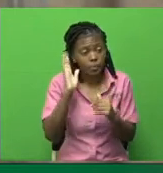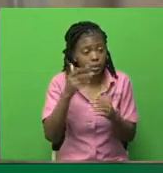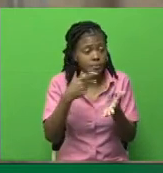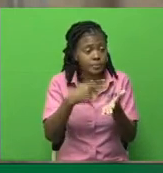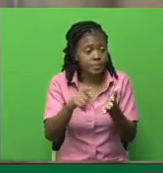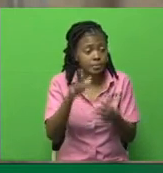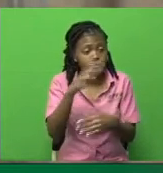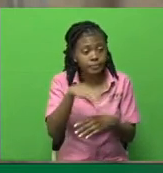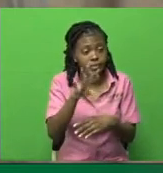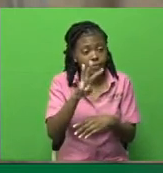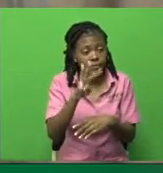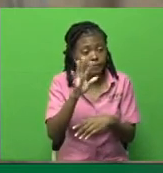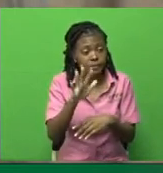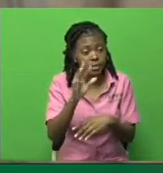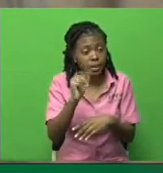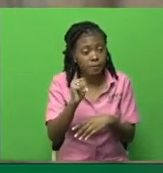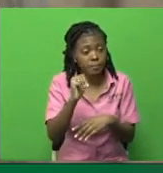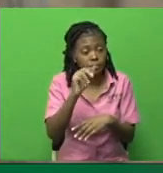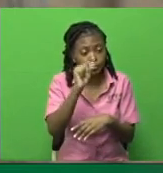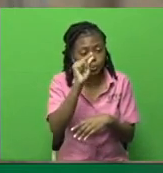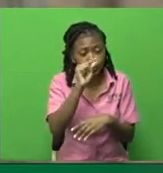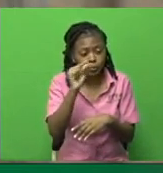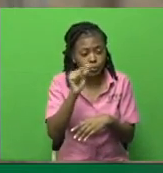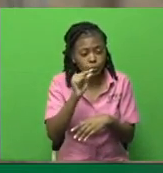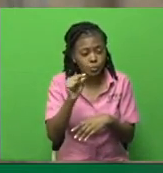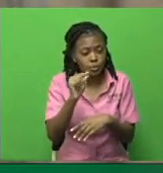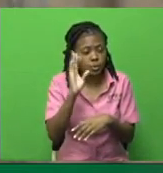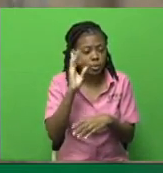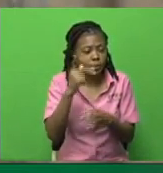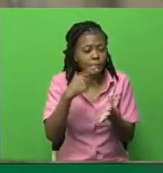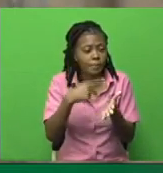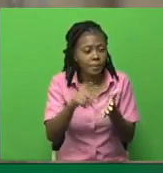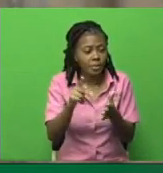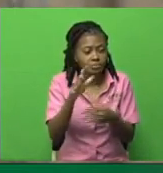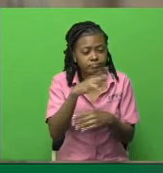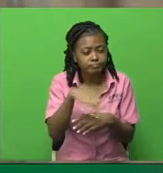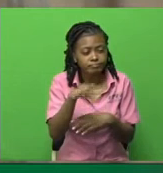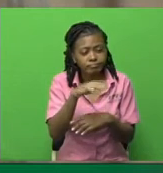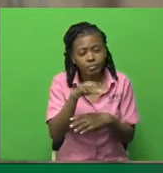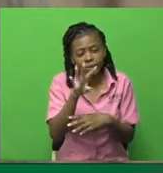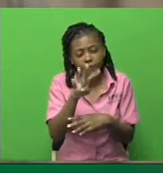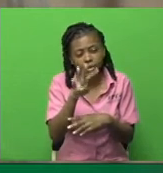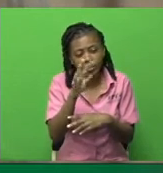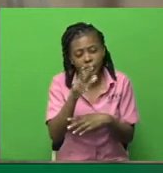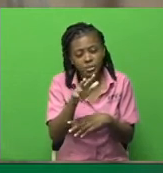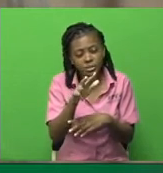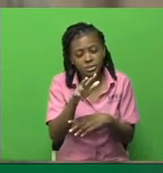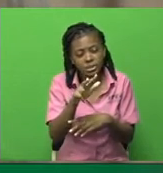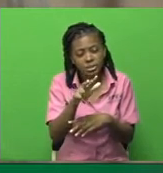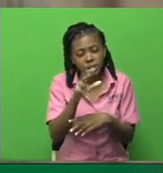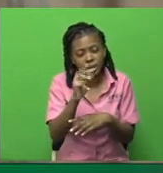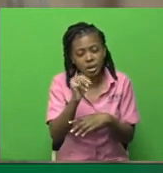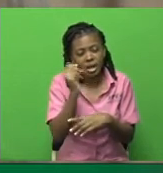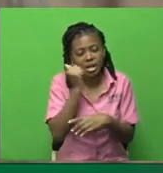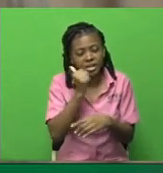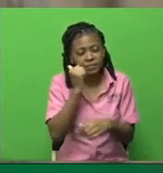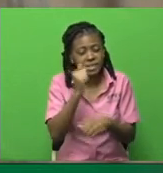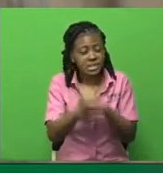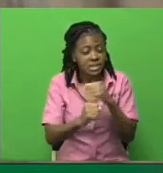quarter tariffs for customer consuming 443 M Square year with an increase to